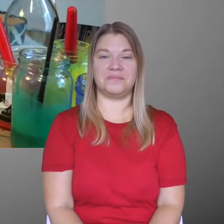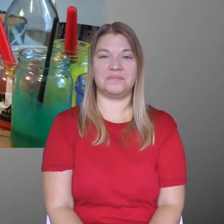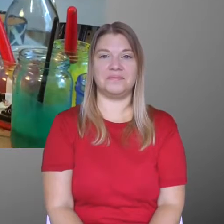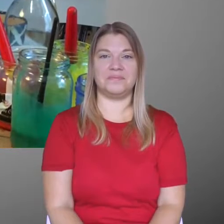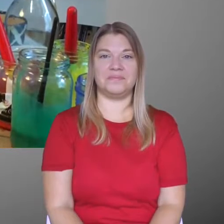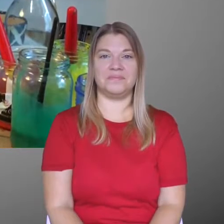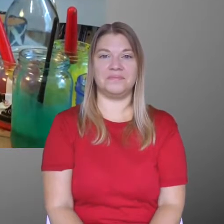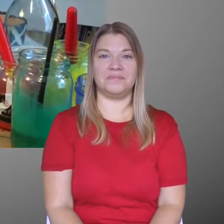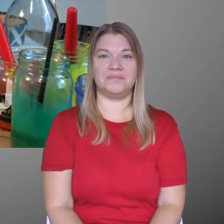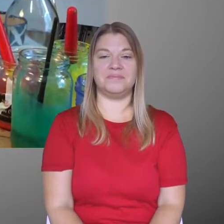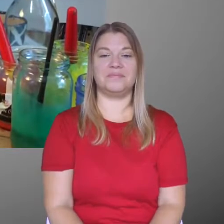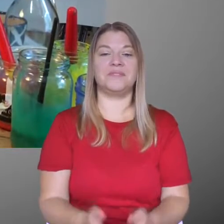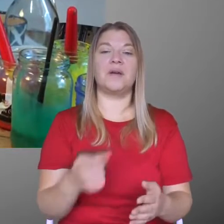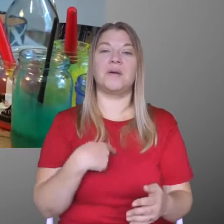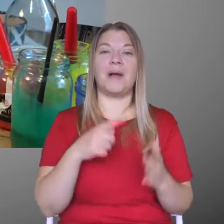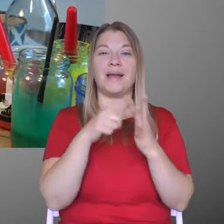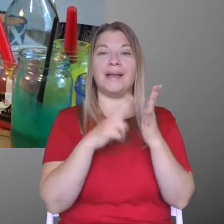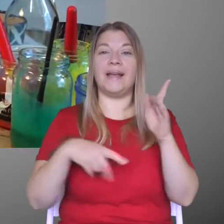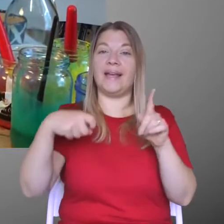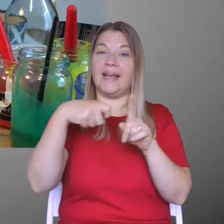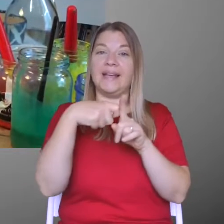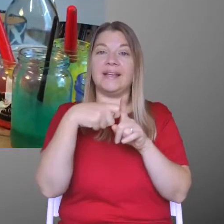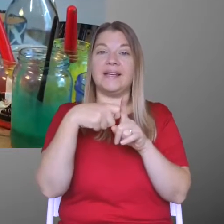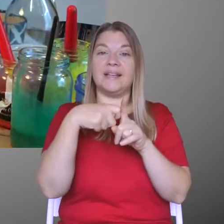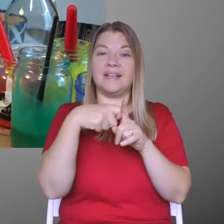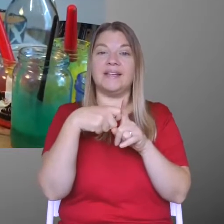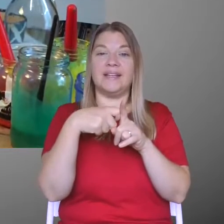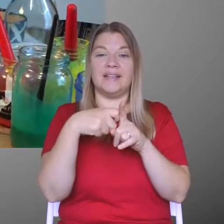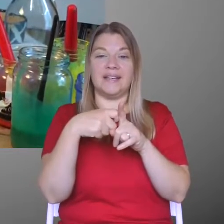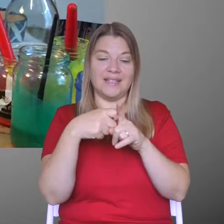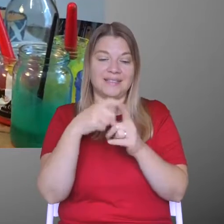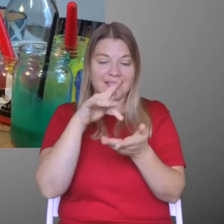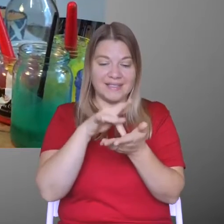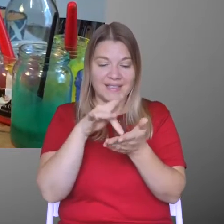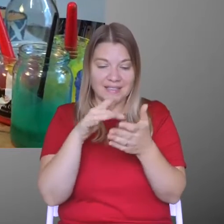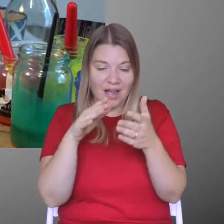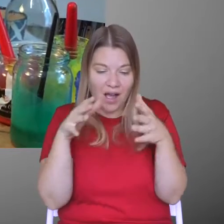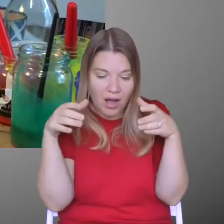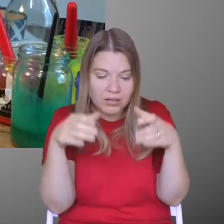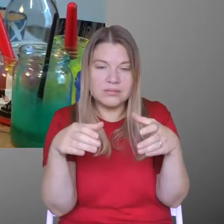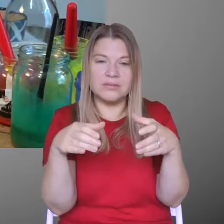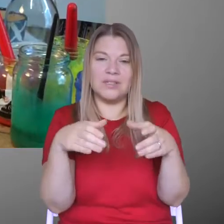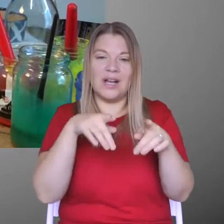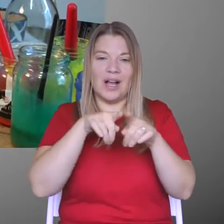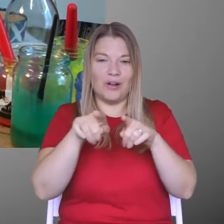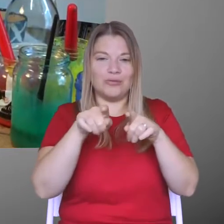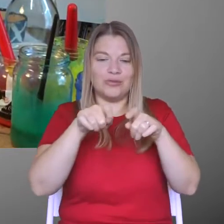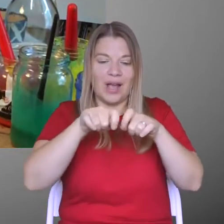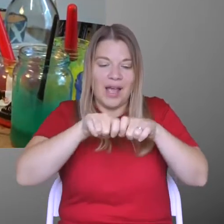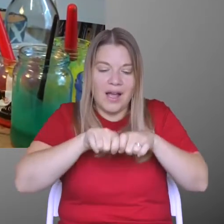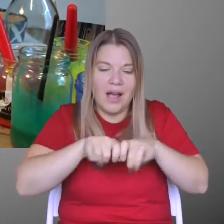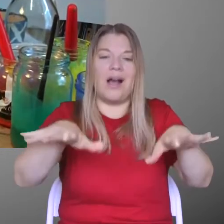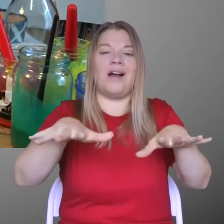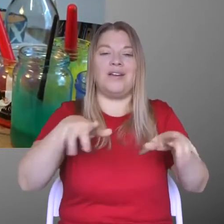So all my ink is staying quite close to the centre, so I'm going to try and branch out a little bit, put a blob of ink, and you